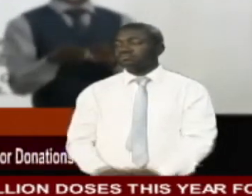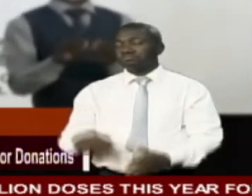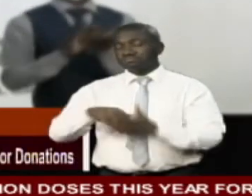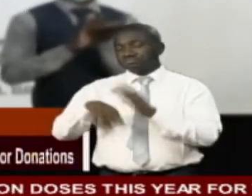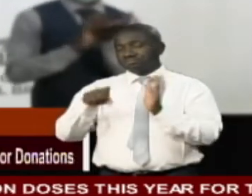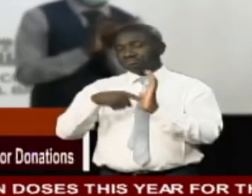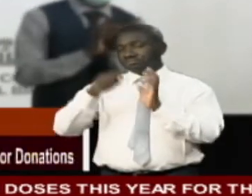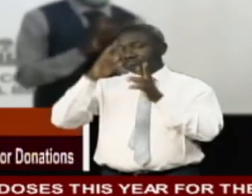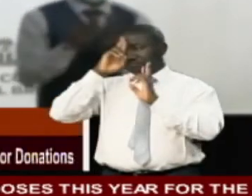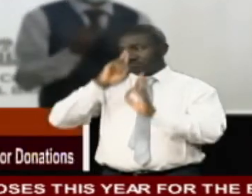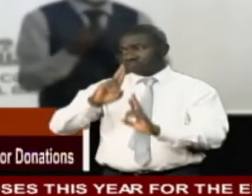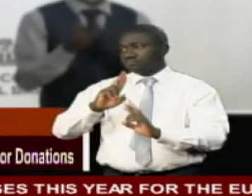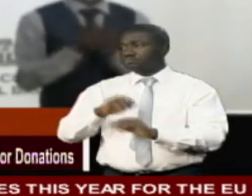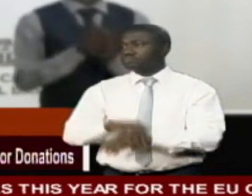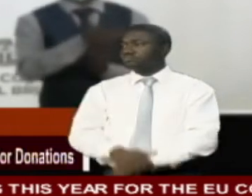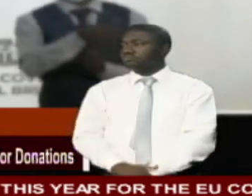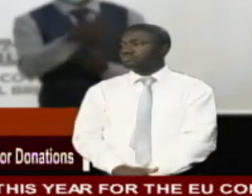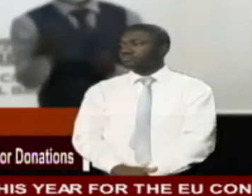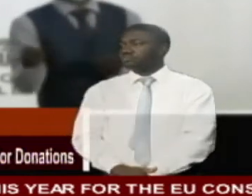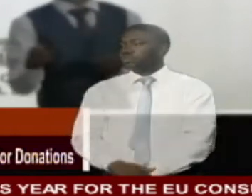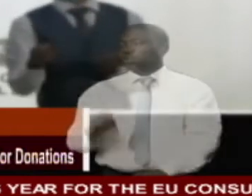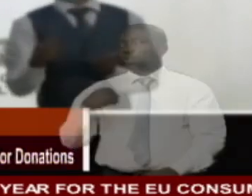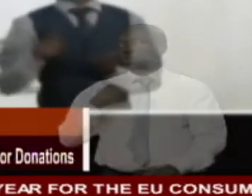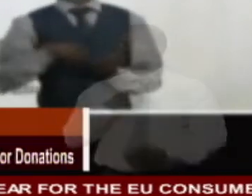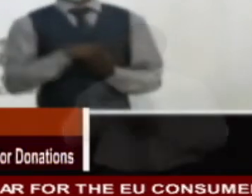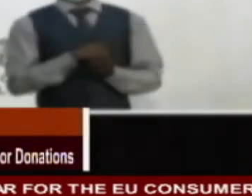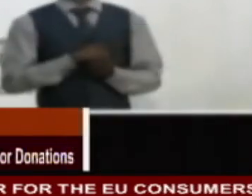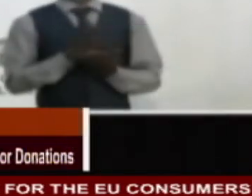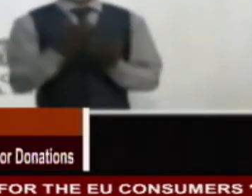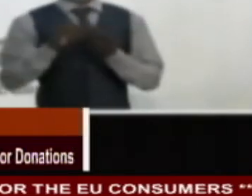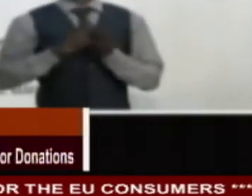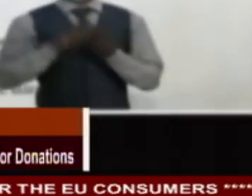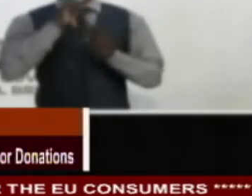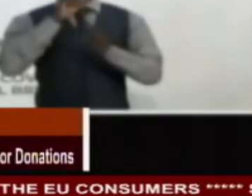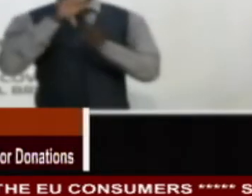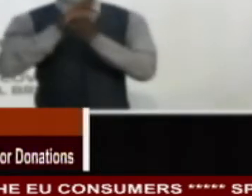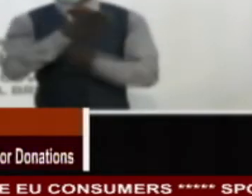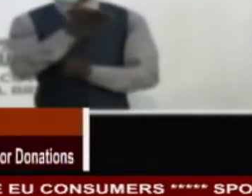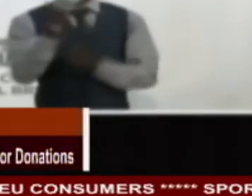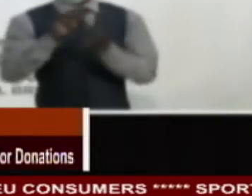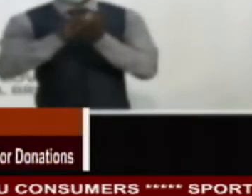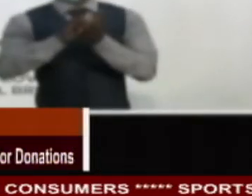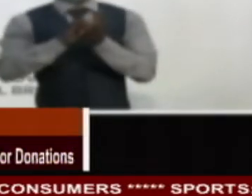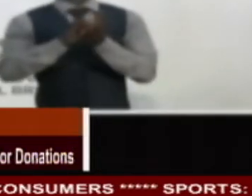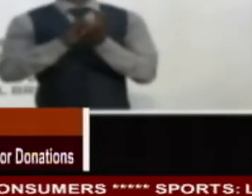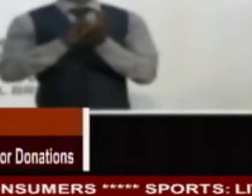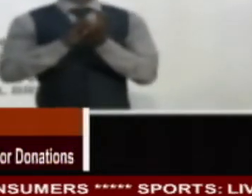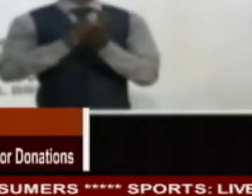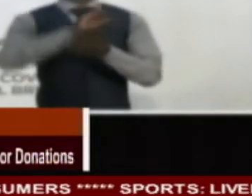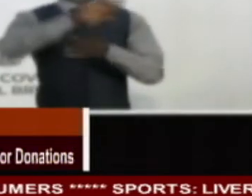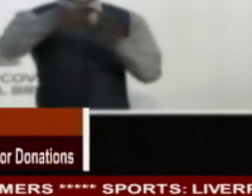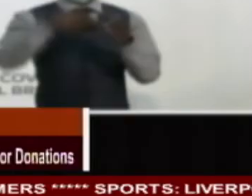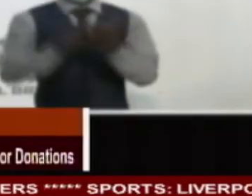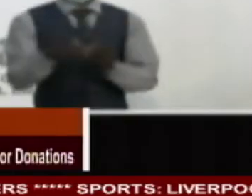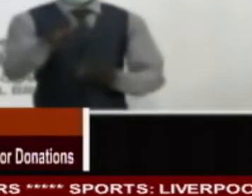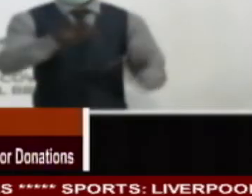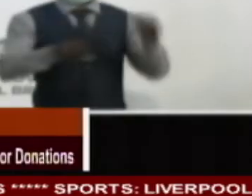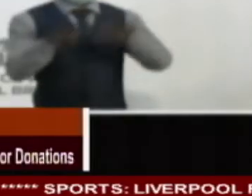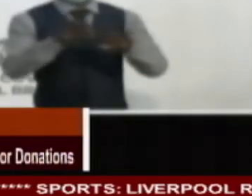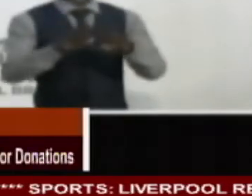regard, we wish to assure you that the resources will